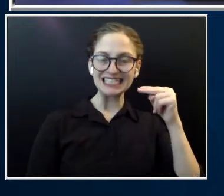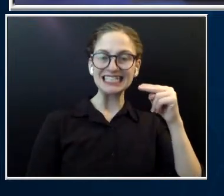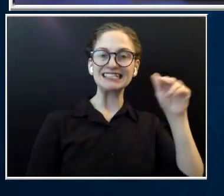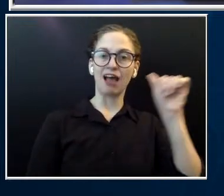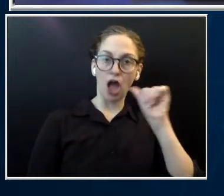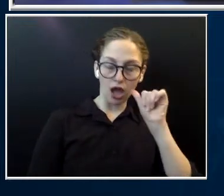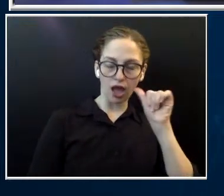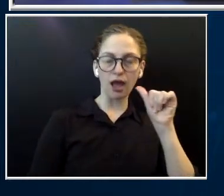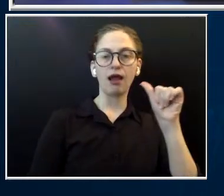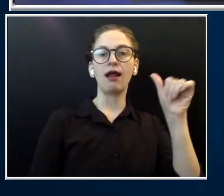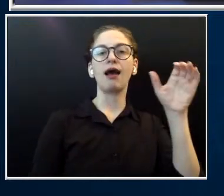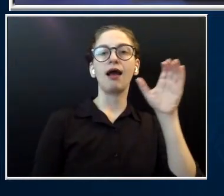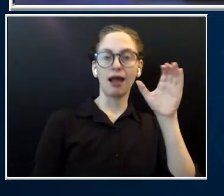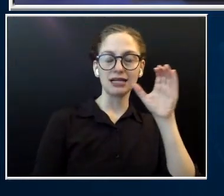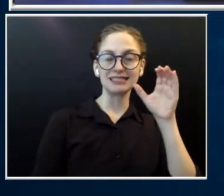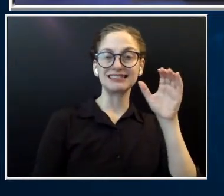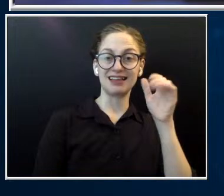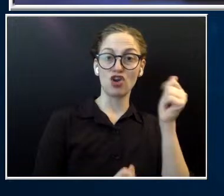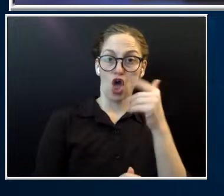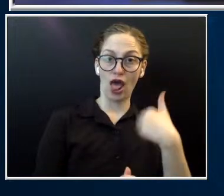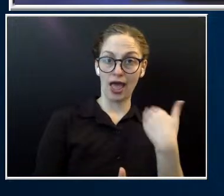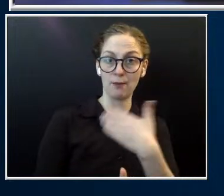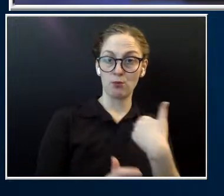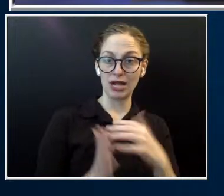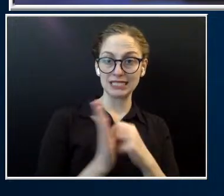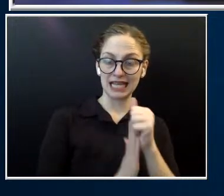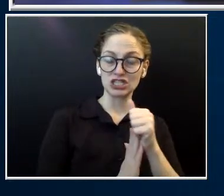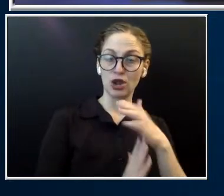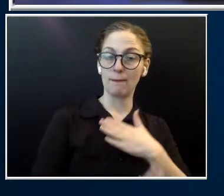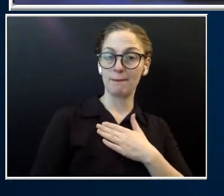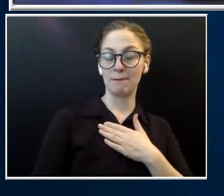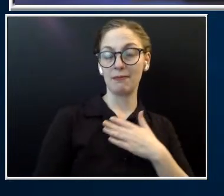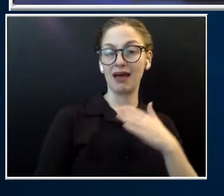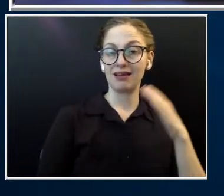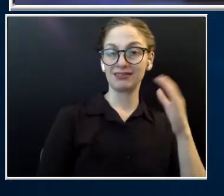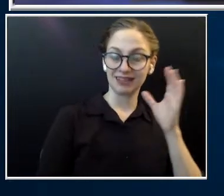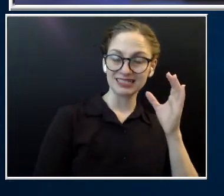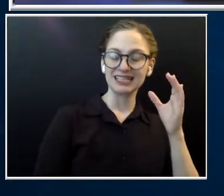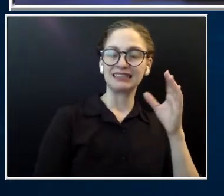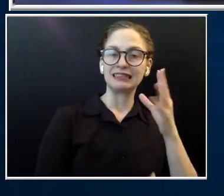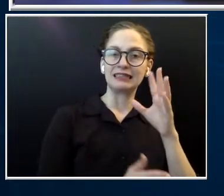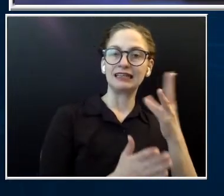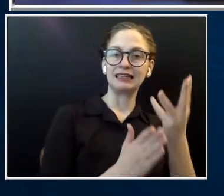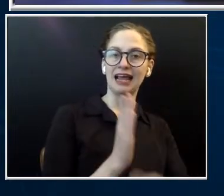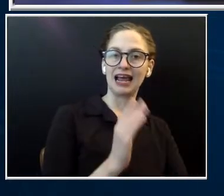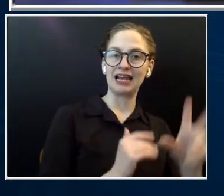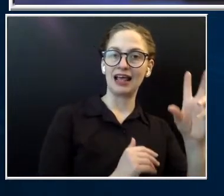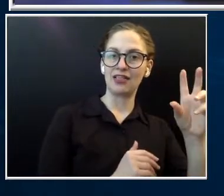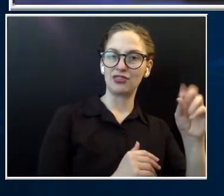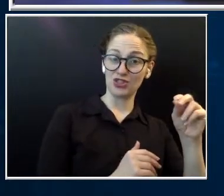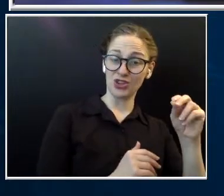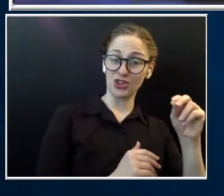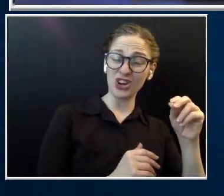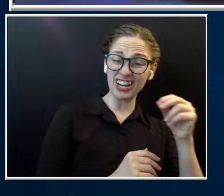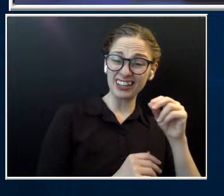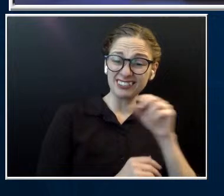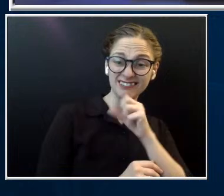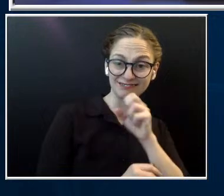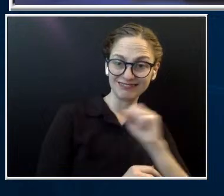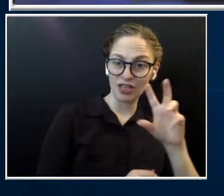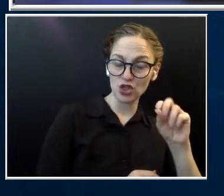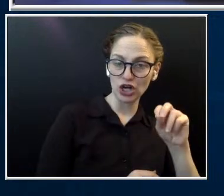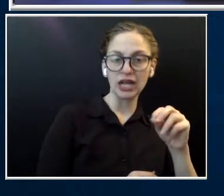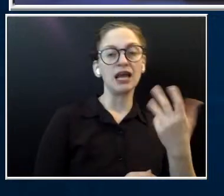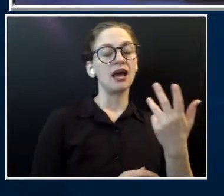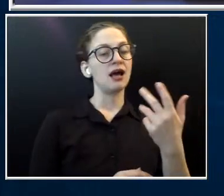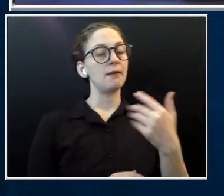and she died of breast cancer. My maternal grandparents died from cancer too. Her grandmother had uterine and her